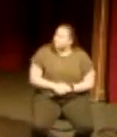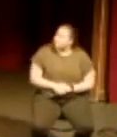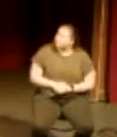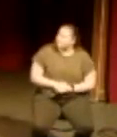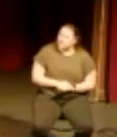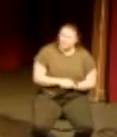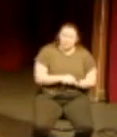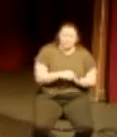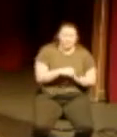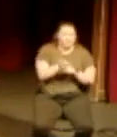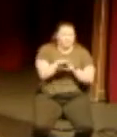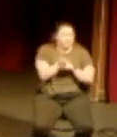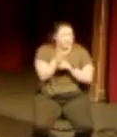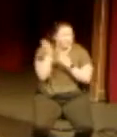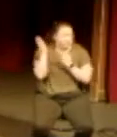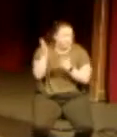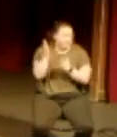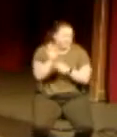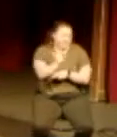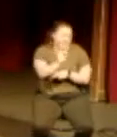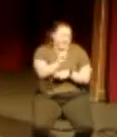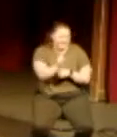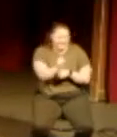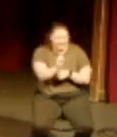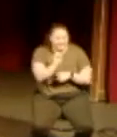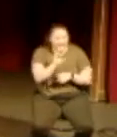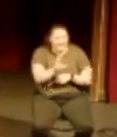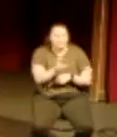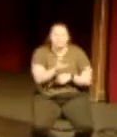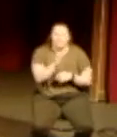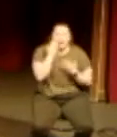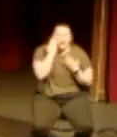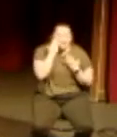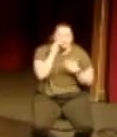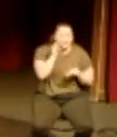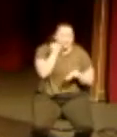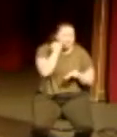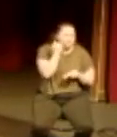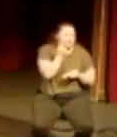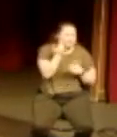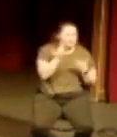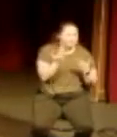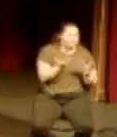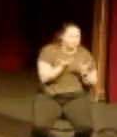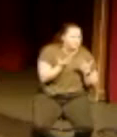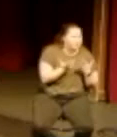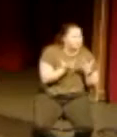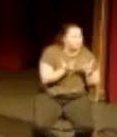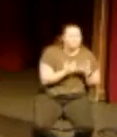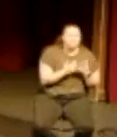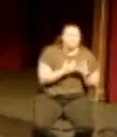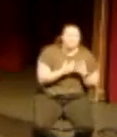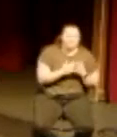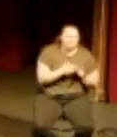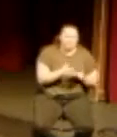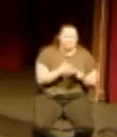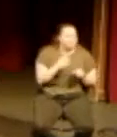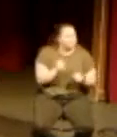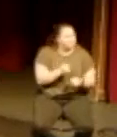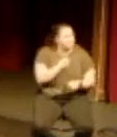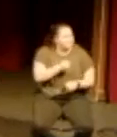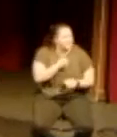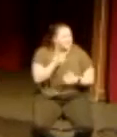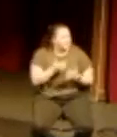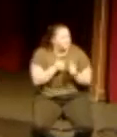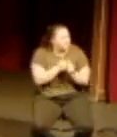I'm like, man, we should have put some music on it. So I don't know if John Sorber's here or somebody can hum, but anyway, this is a